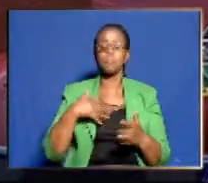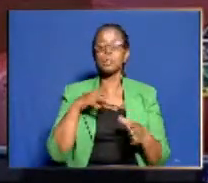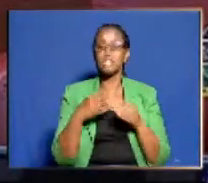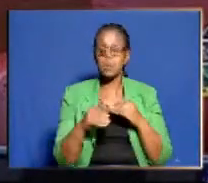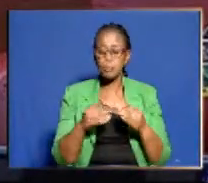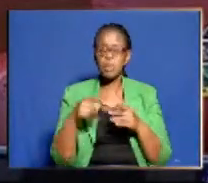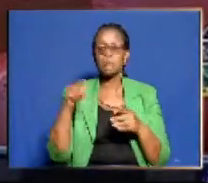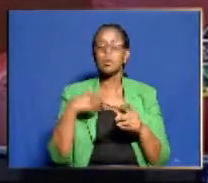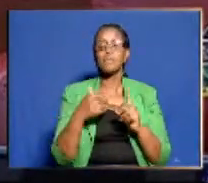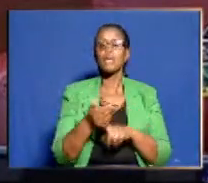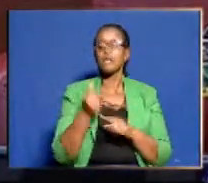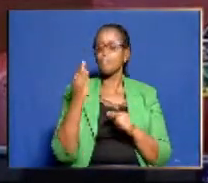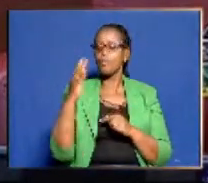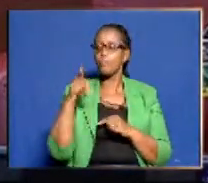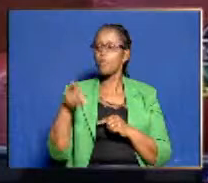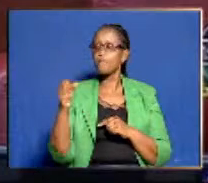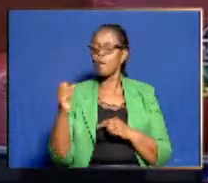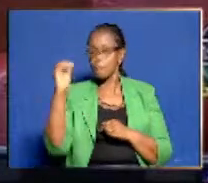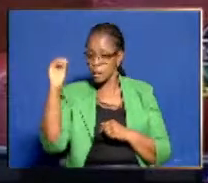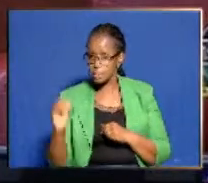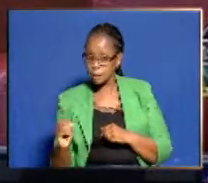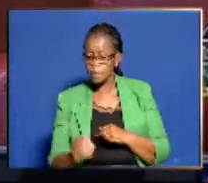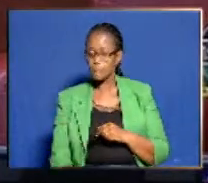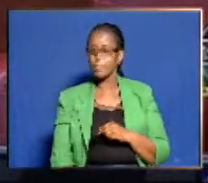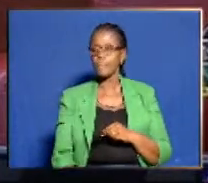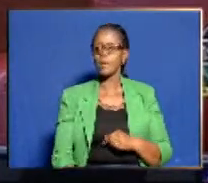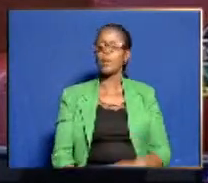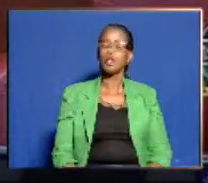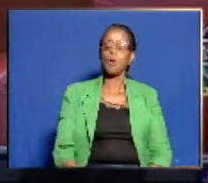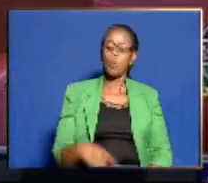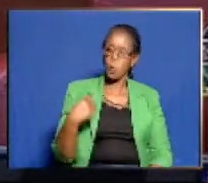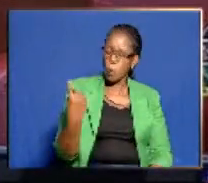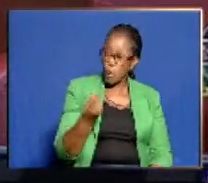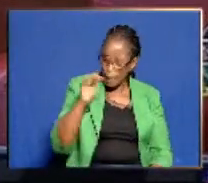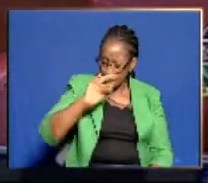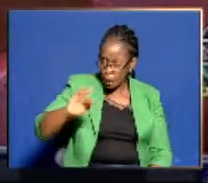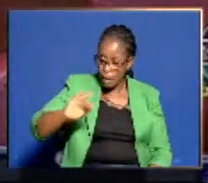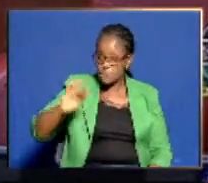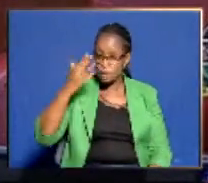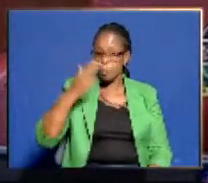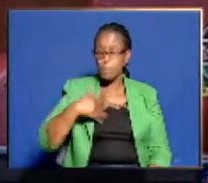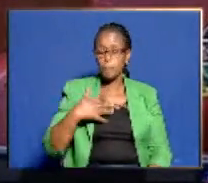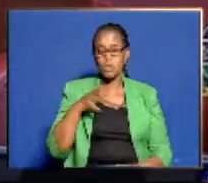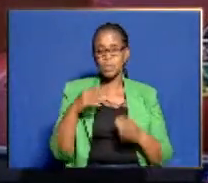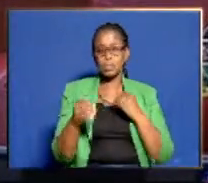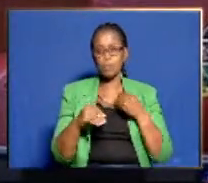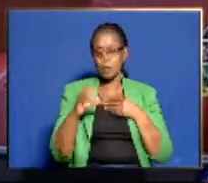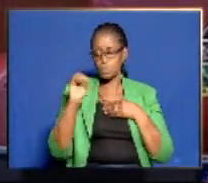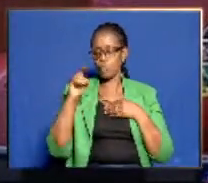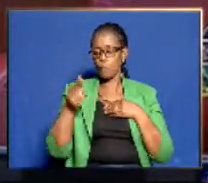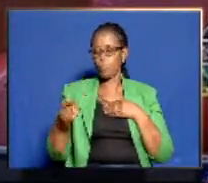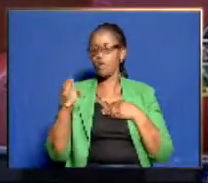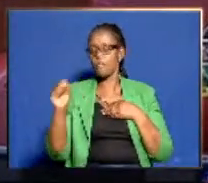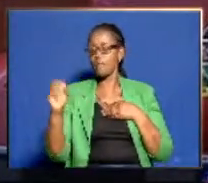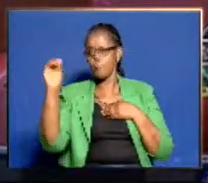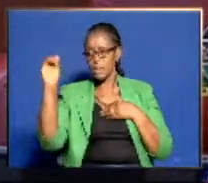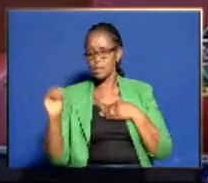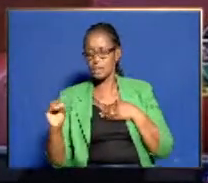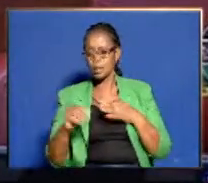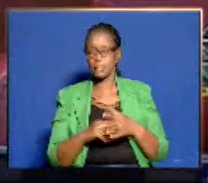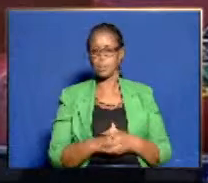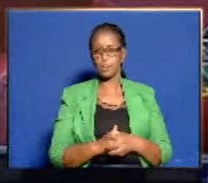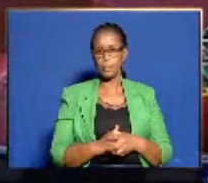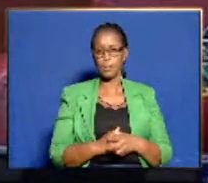having 4.5%. What only remains for persons with disability is 0.5%.